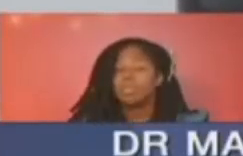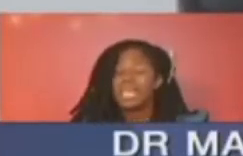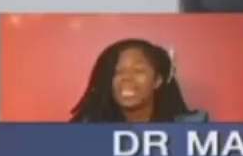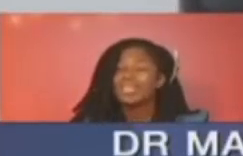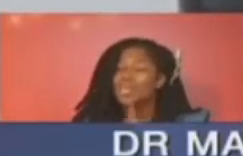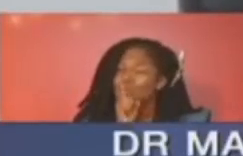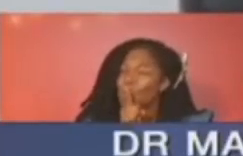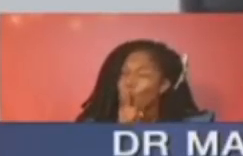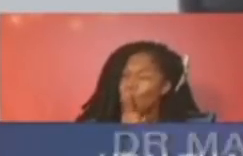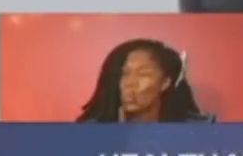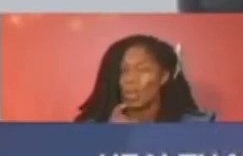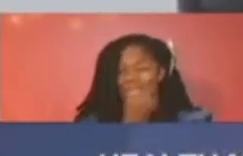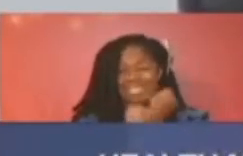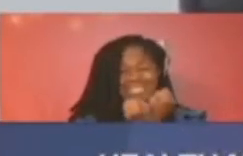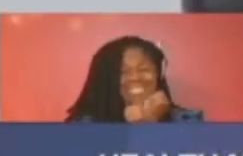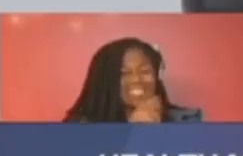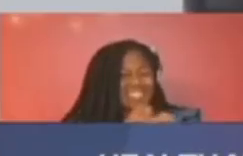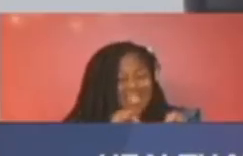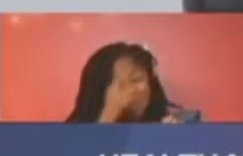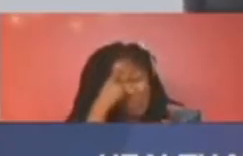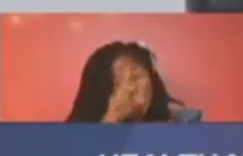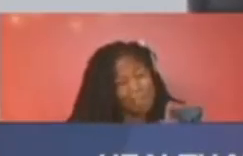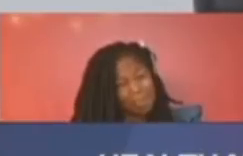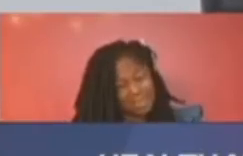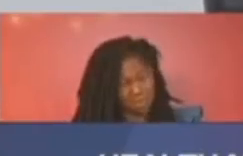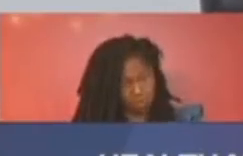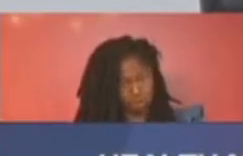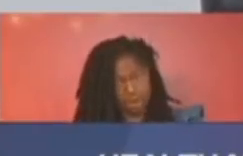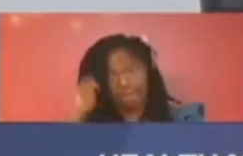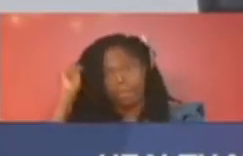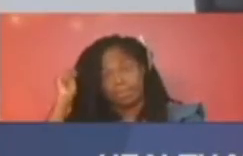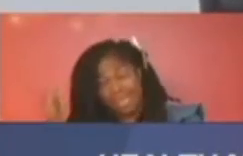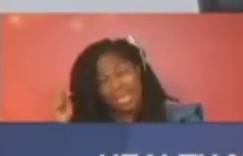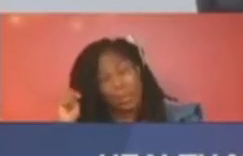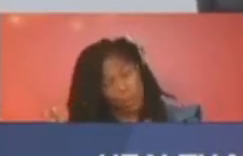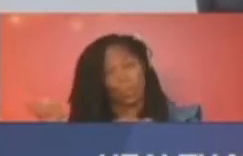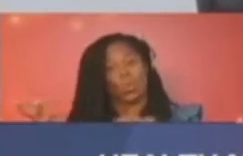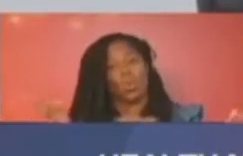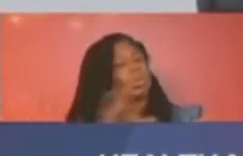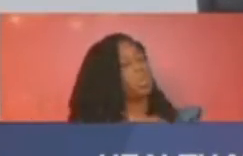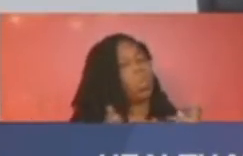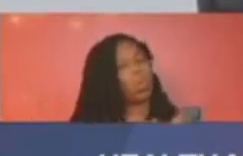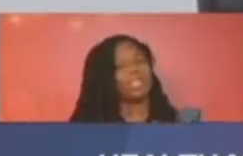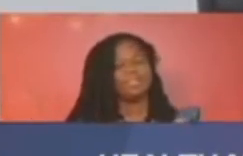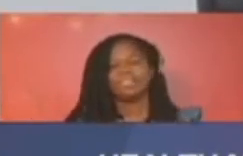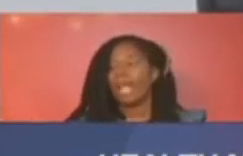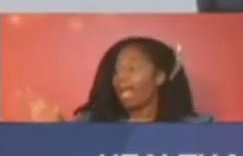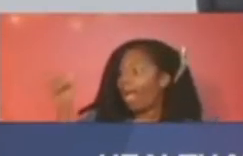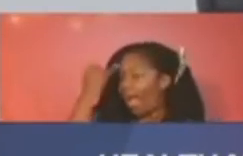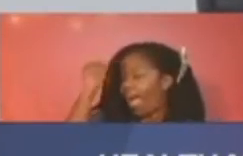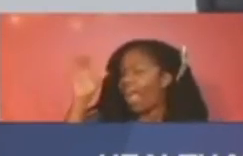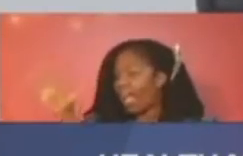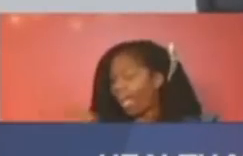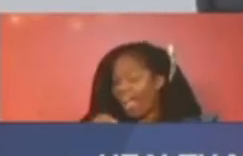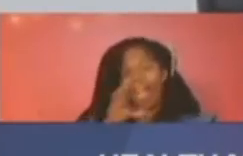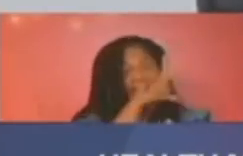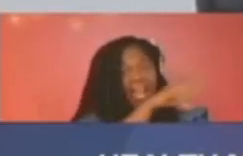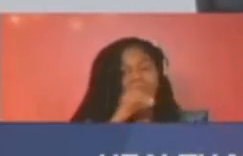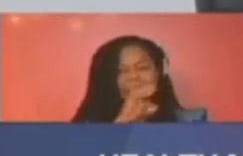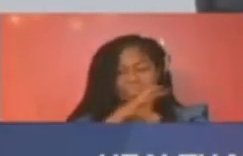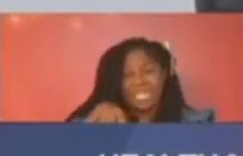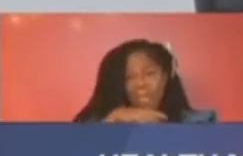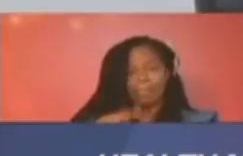population, and so the CMO would have, and the Ministry of Health would have indicated the relevant policies for the mixing